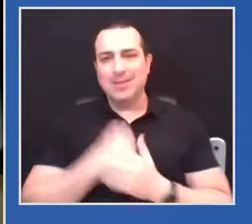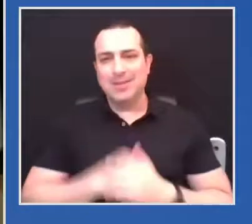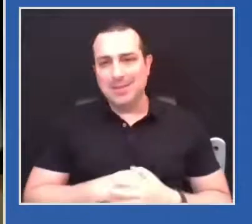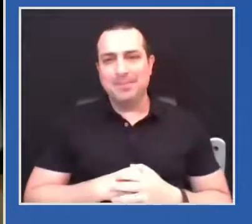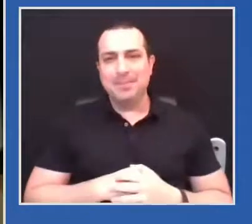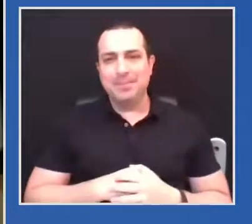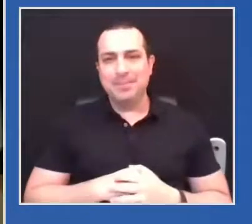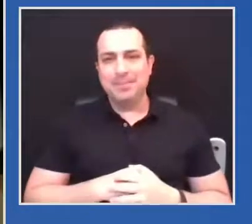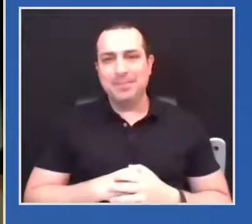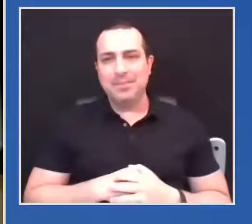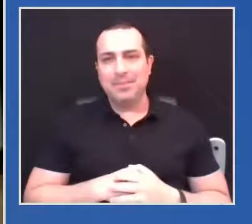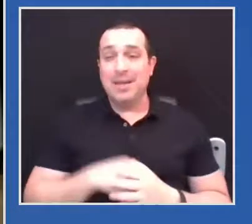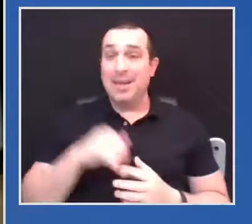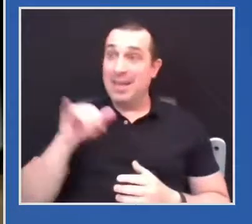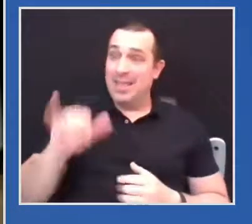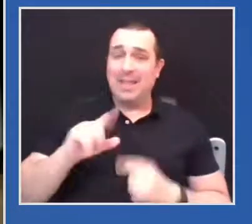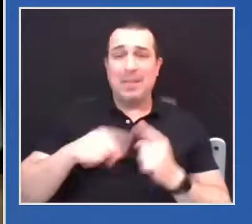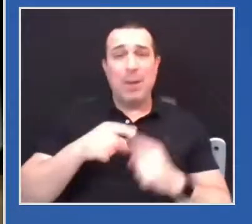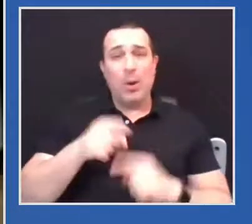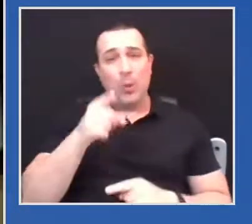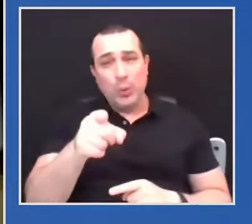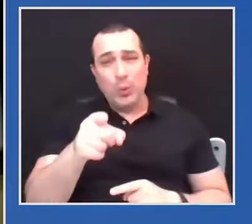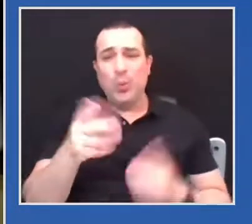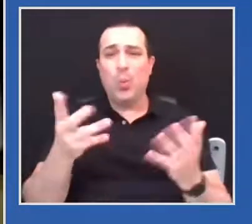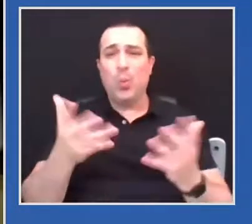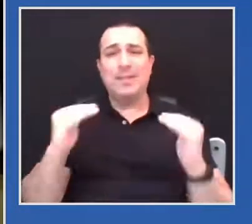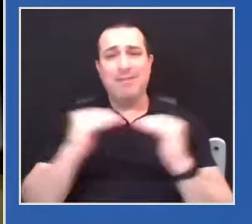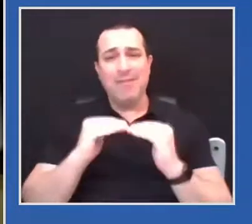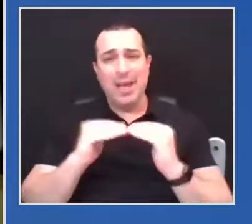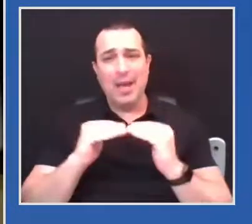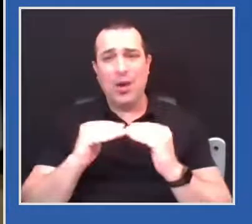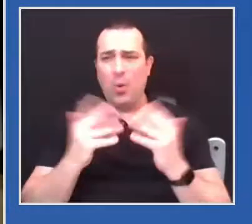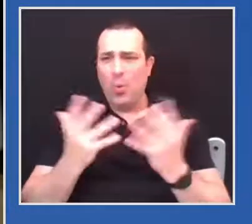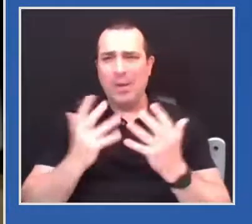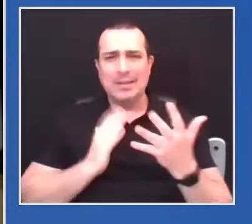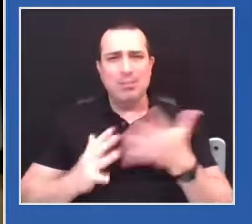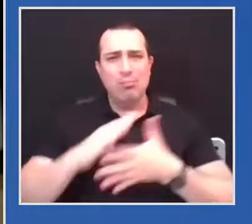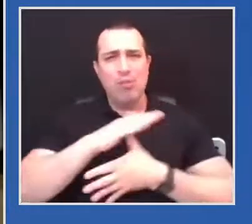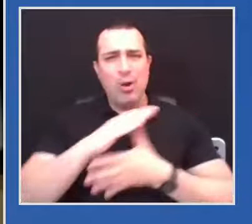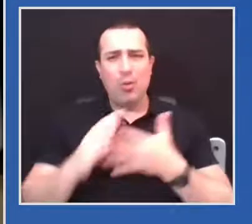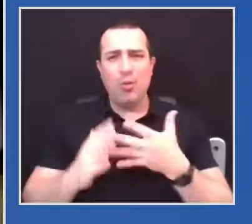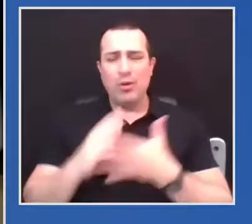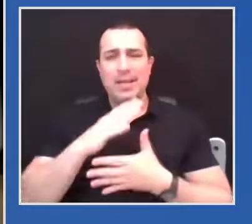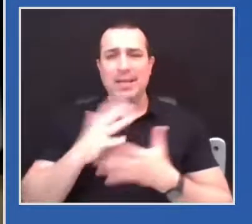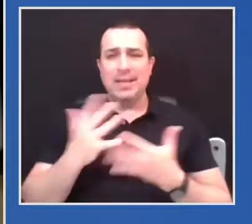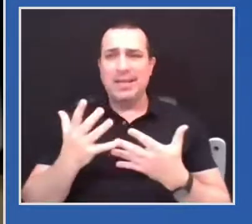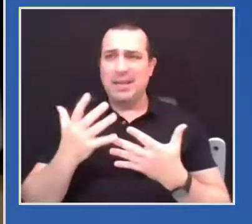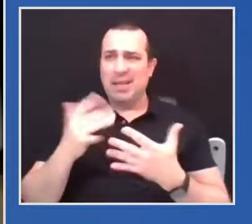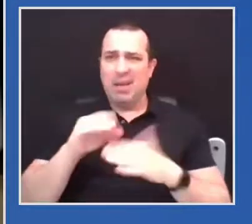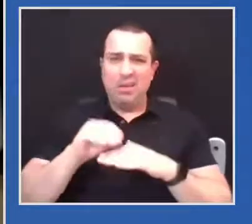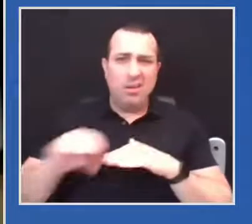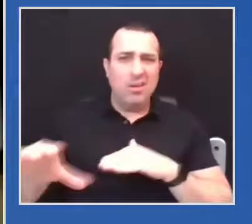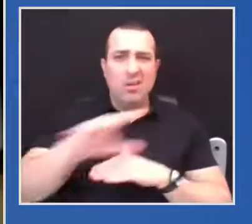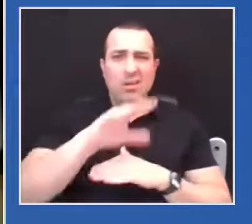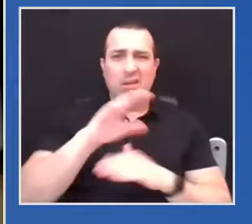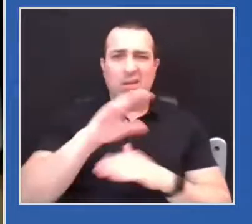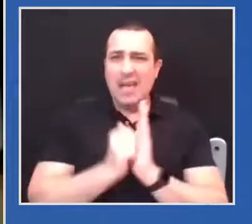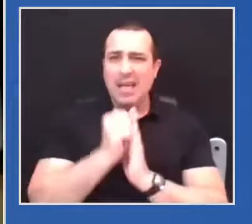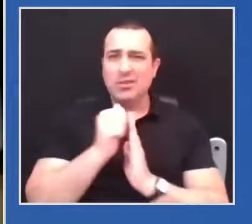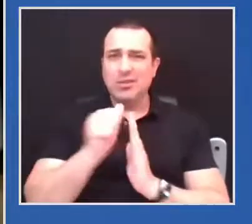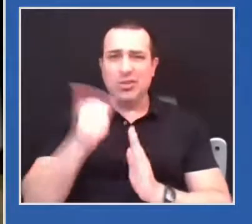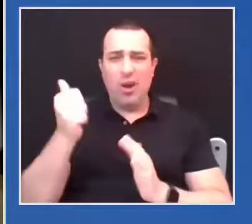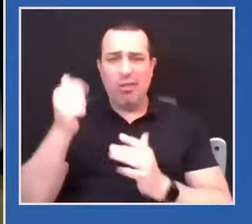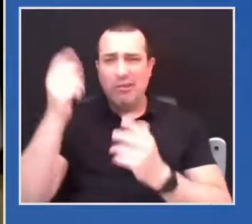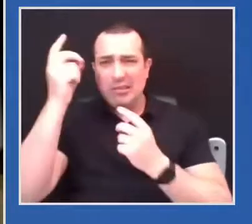This is about you. It's about what's fair. It's about what our priorities should be, and we can deal with the scourge of cancer and these other diseases, but